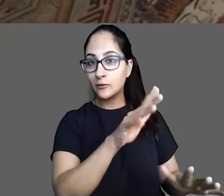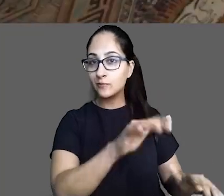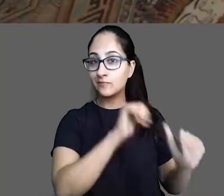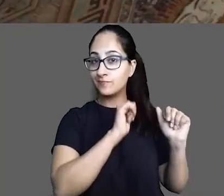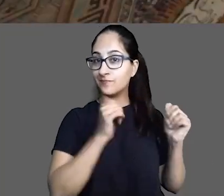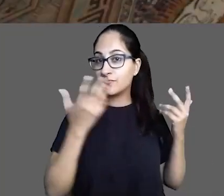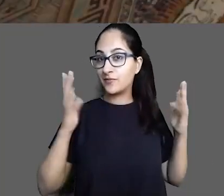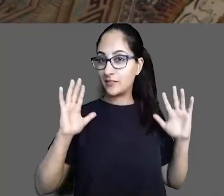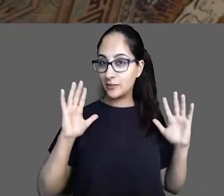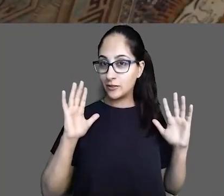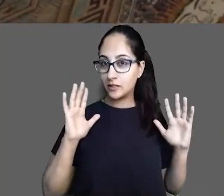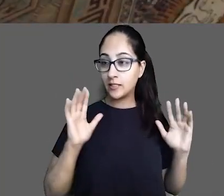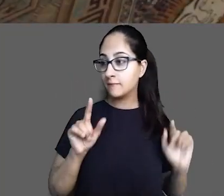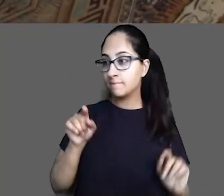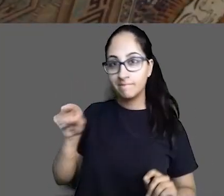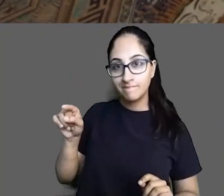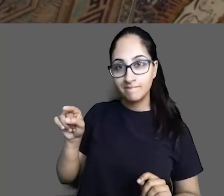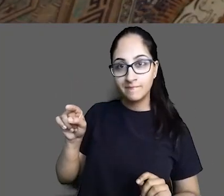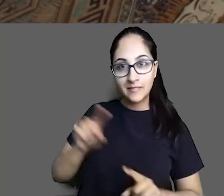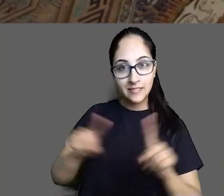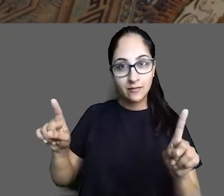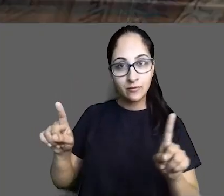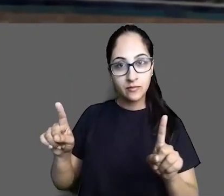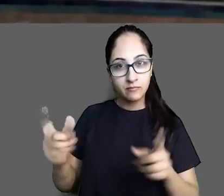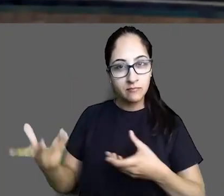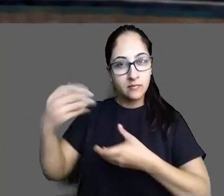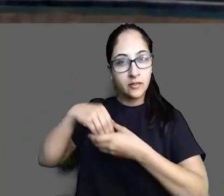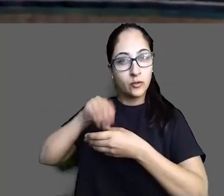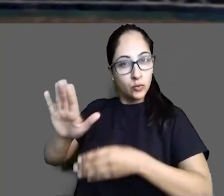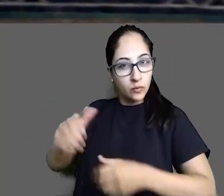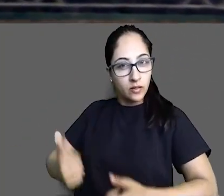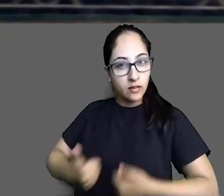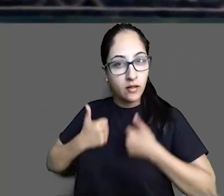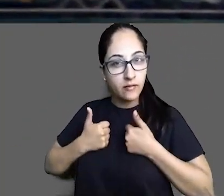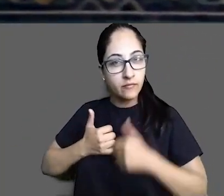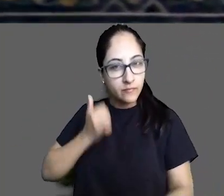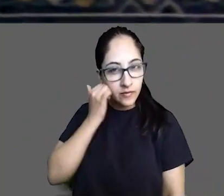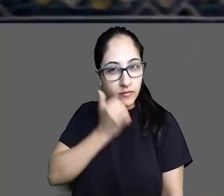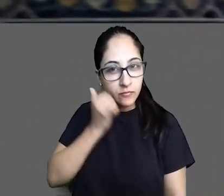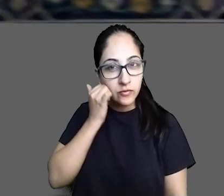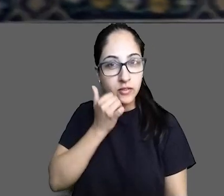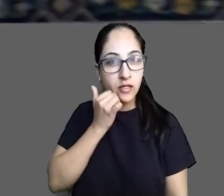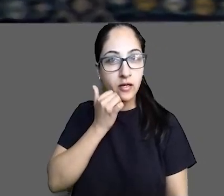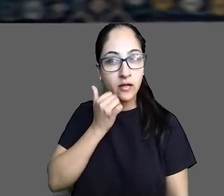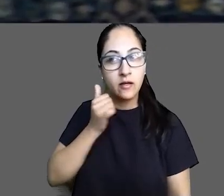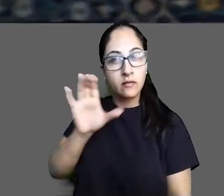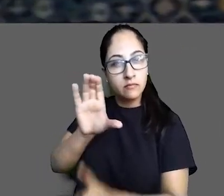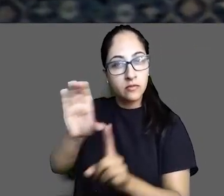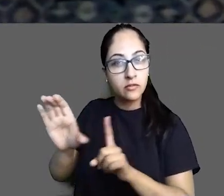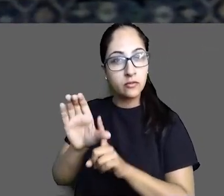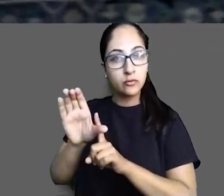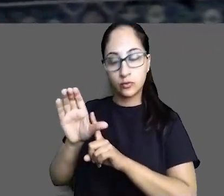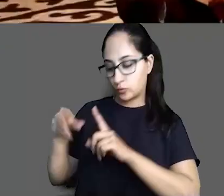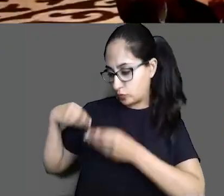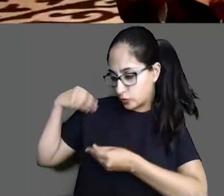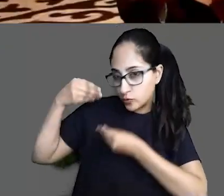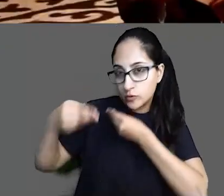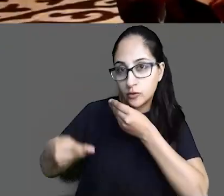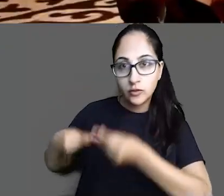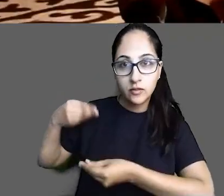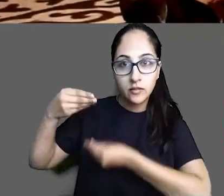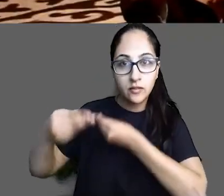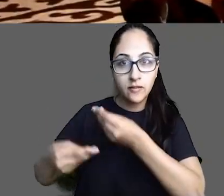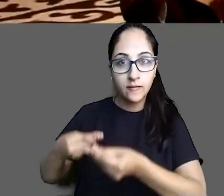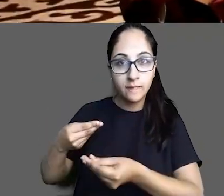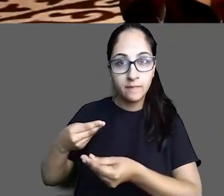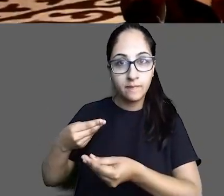time. On the contrary, it was and remains something that is an instrument for the history to be passed down from